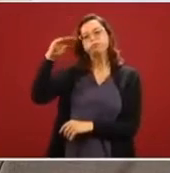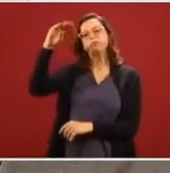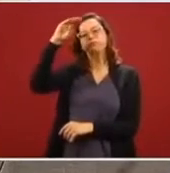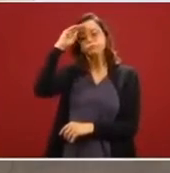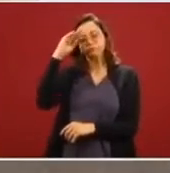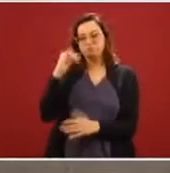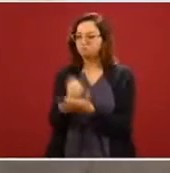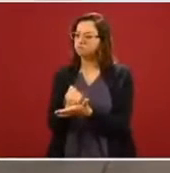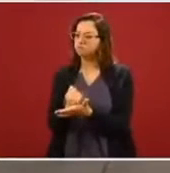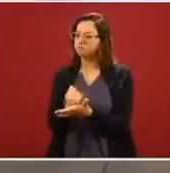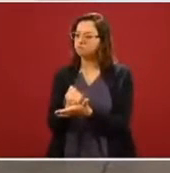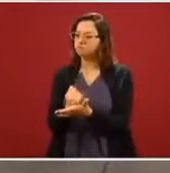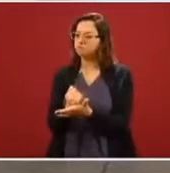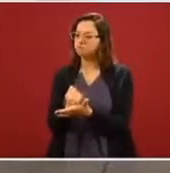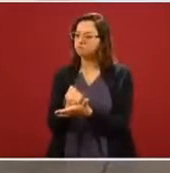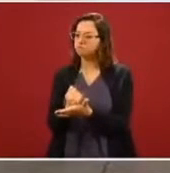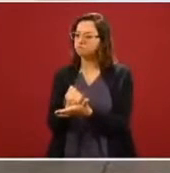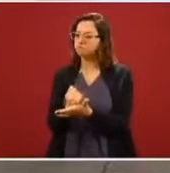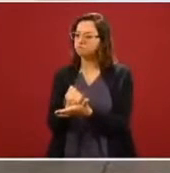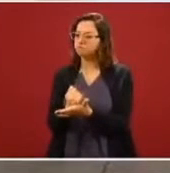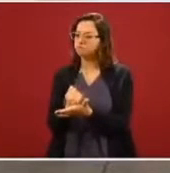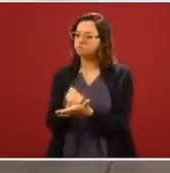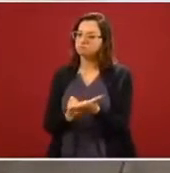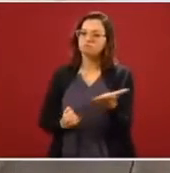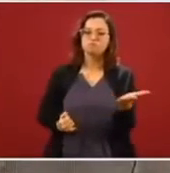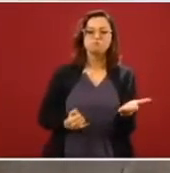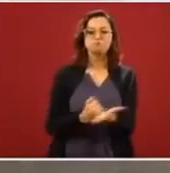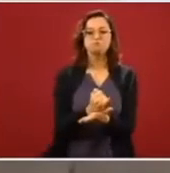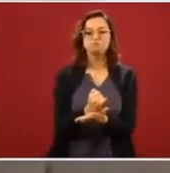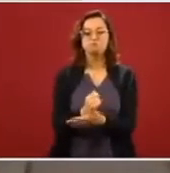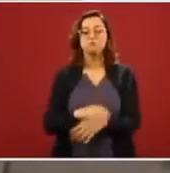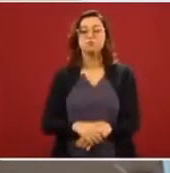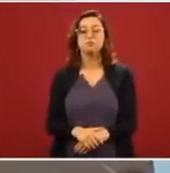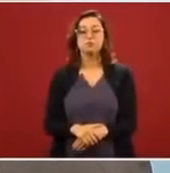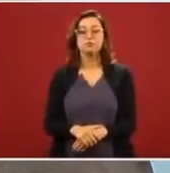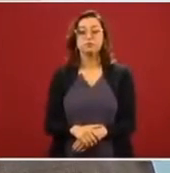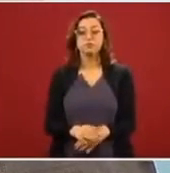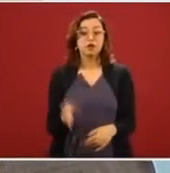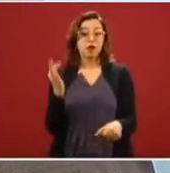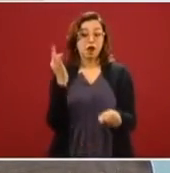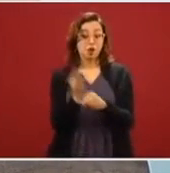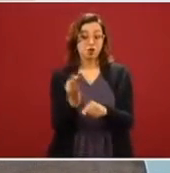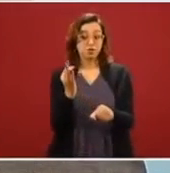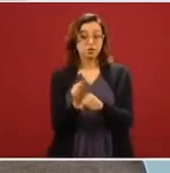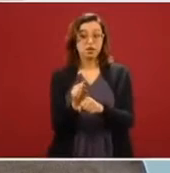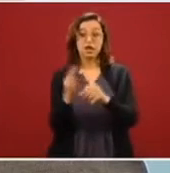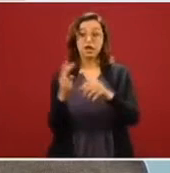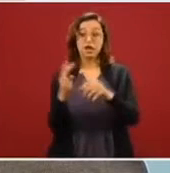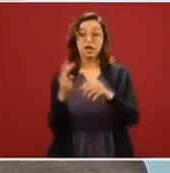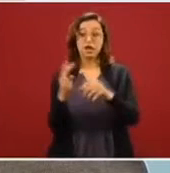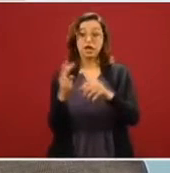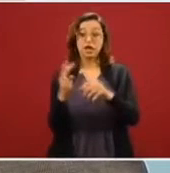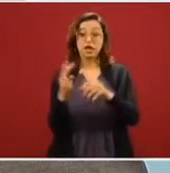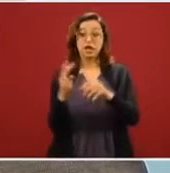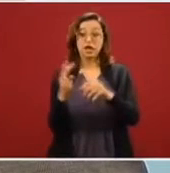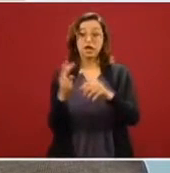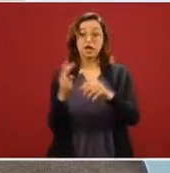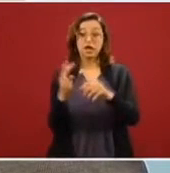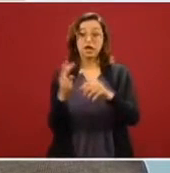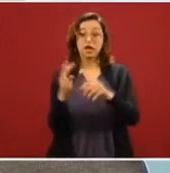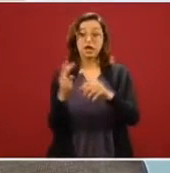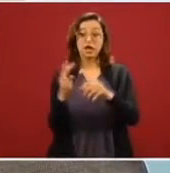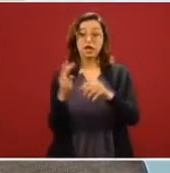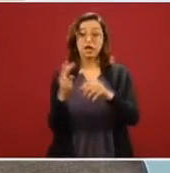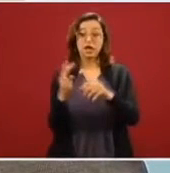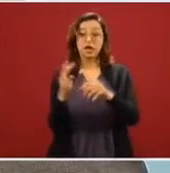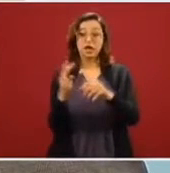En este momento, At this moment, pareciera que el mundo ha entrado en una fase it would appear that